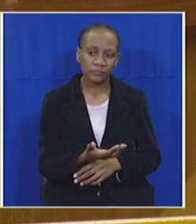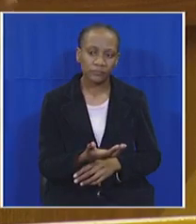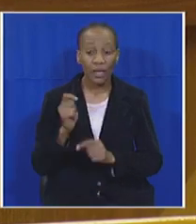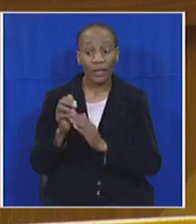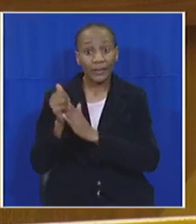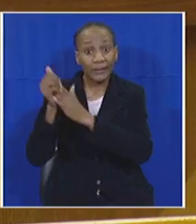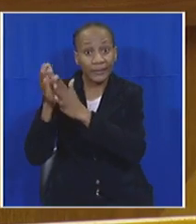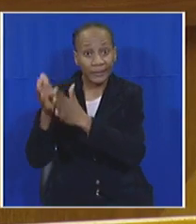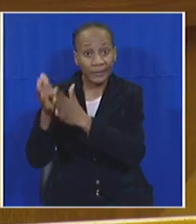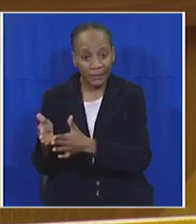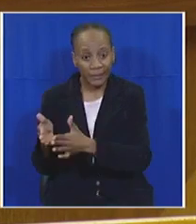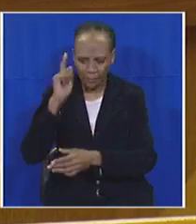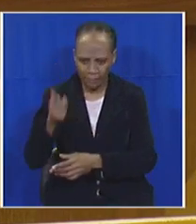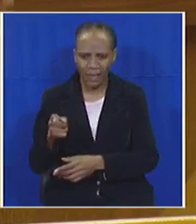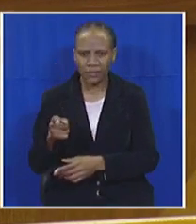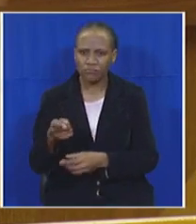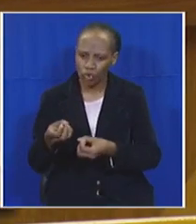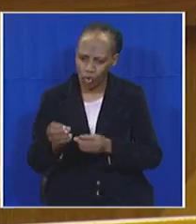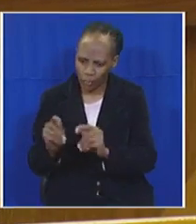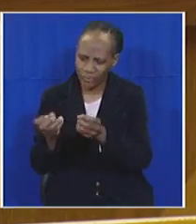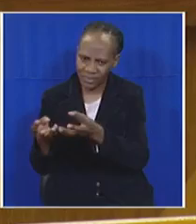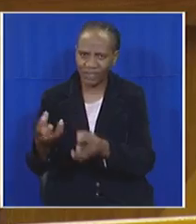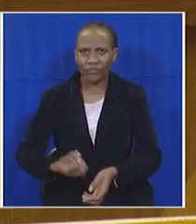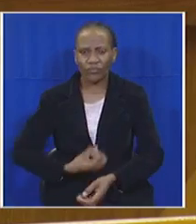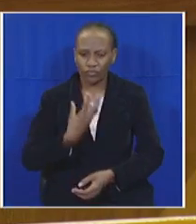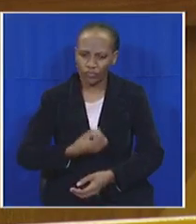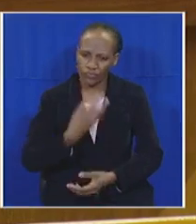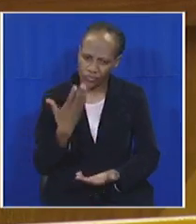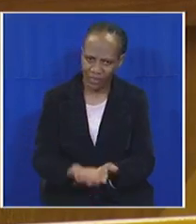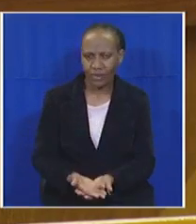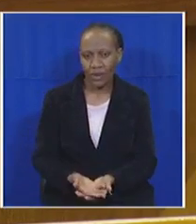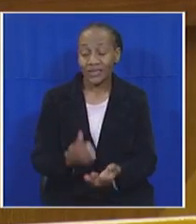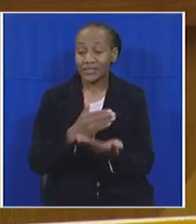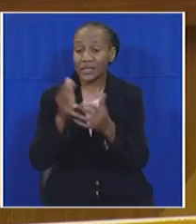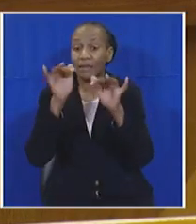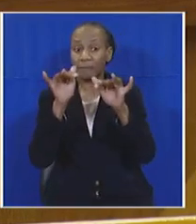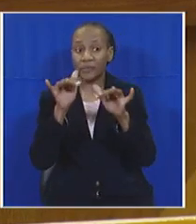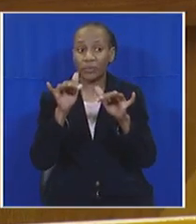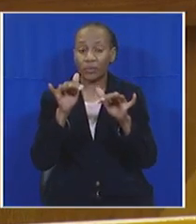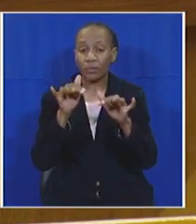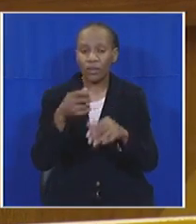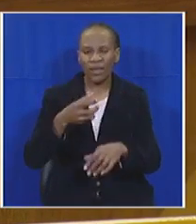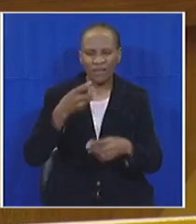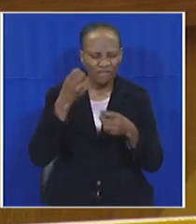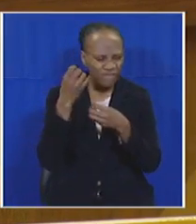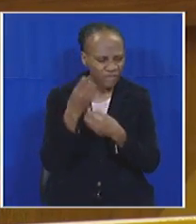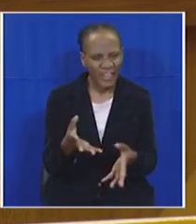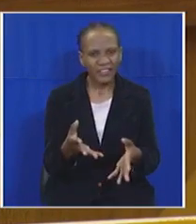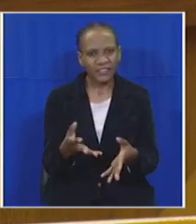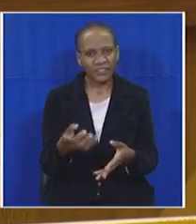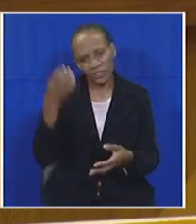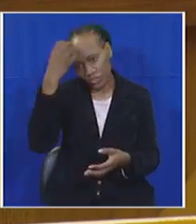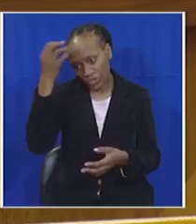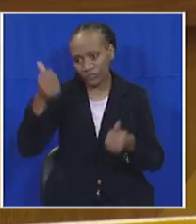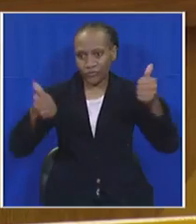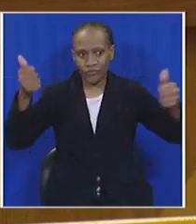ubukhosi. Abantu abafica kunobukhosi izwe liphethwe kahle lihlonishwa, kodwa namhlanje sekuthiwa abuyele eceleni iy'nhlaka zobukhosi.